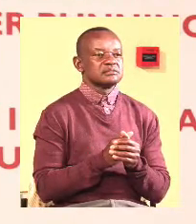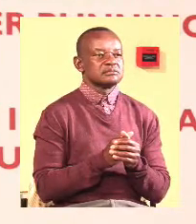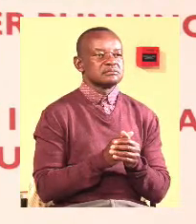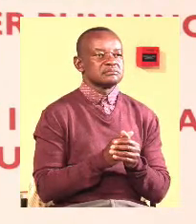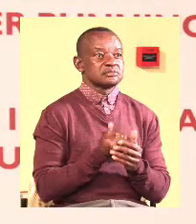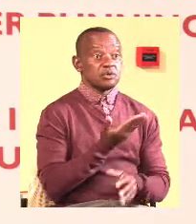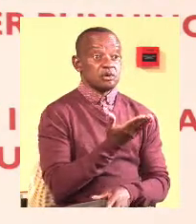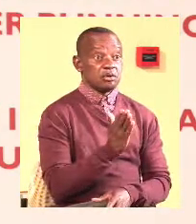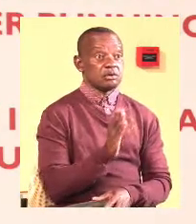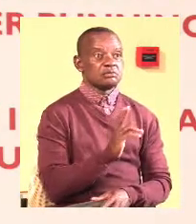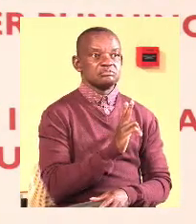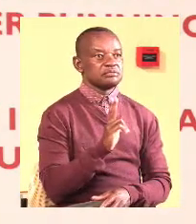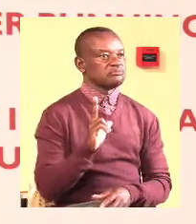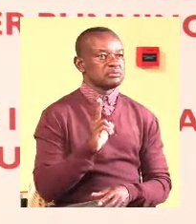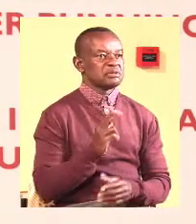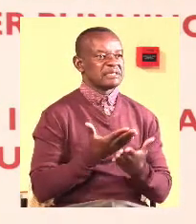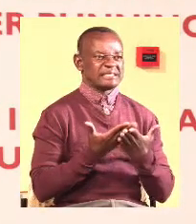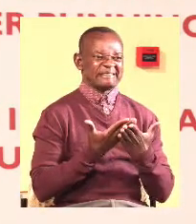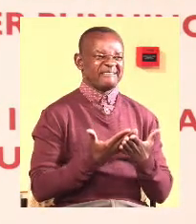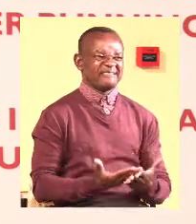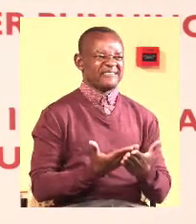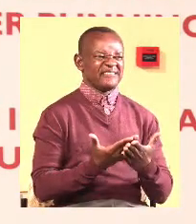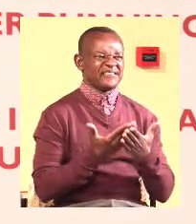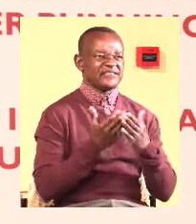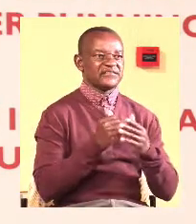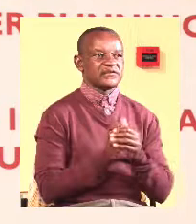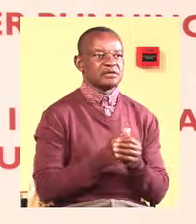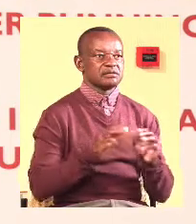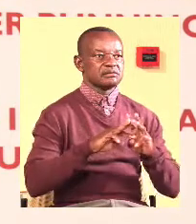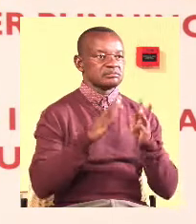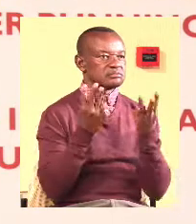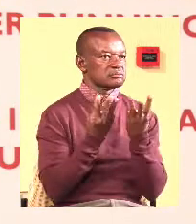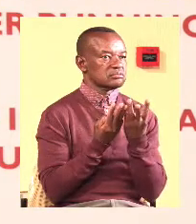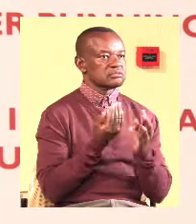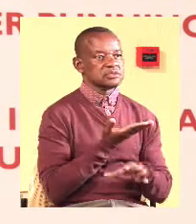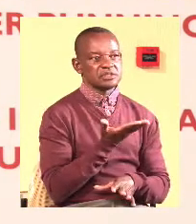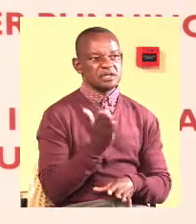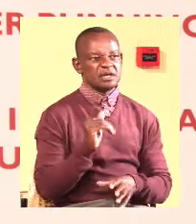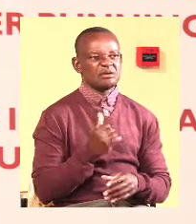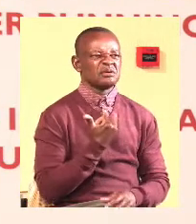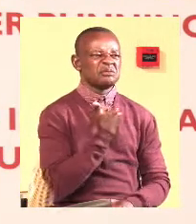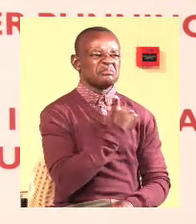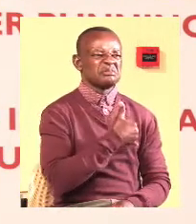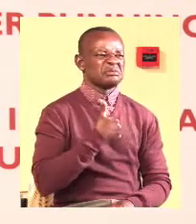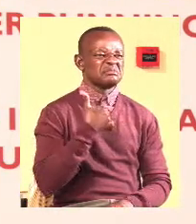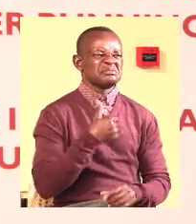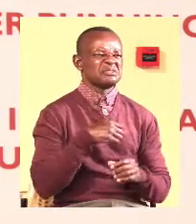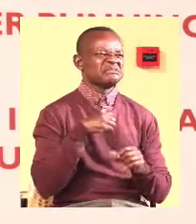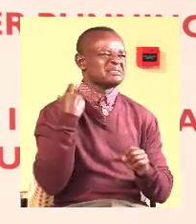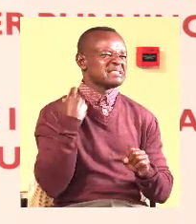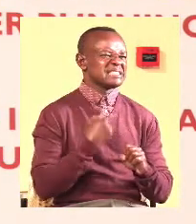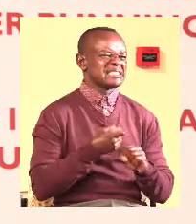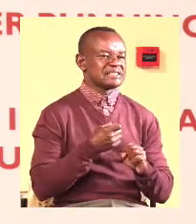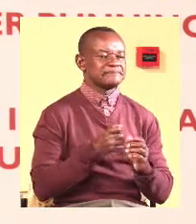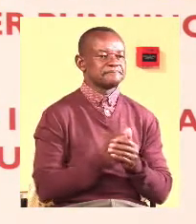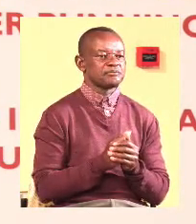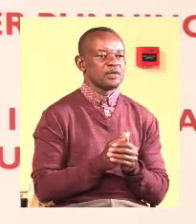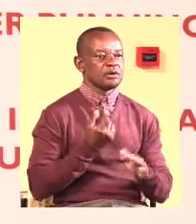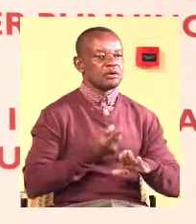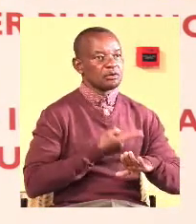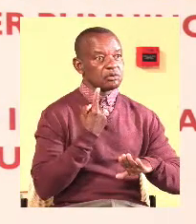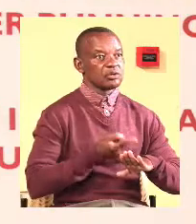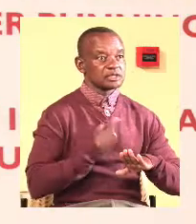life. And therefore, what we want to bring about, or what we communicate,